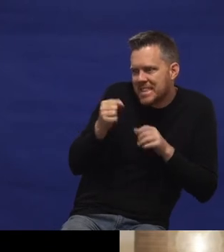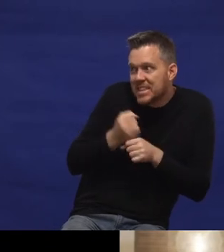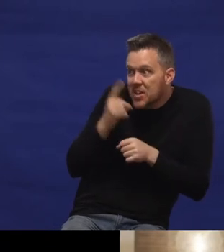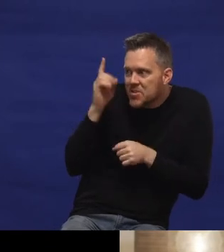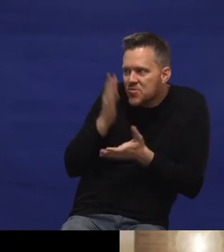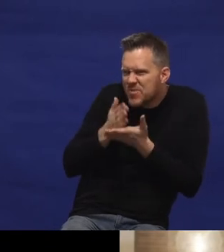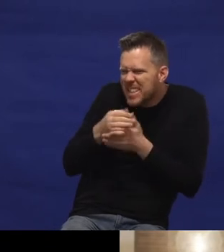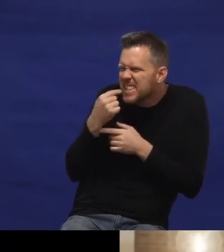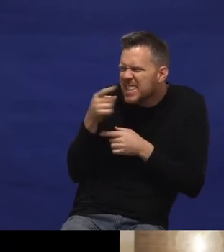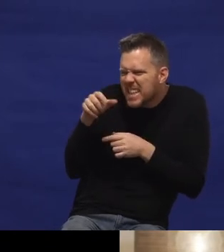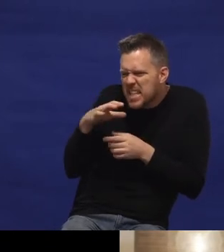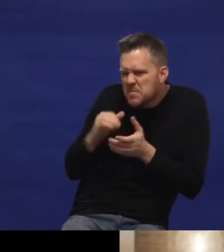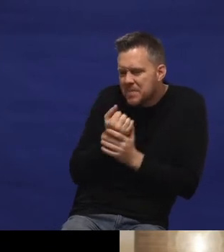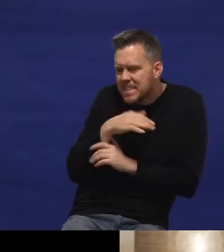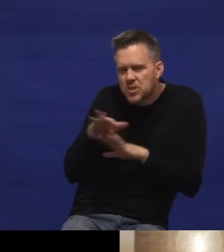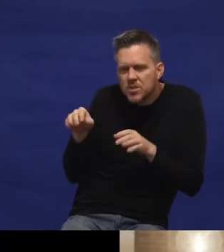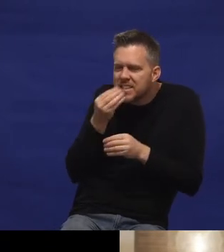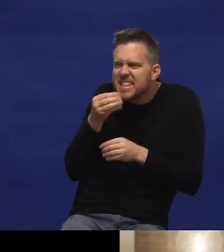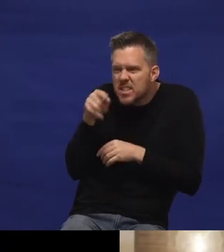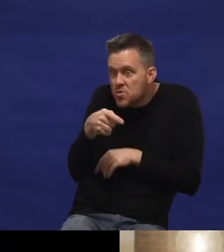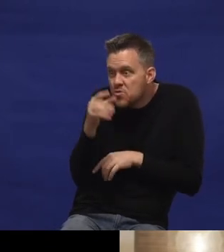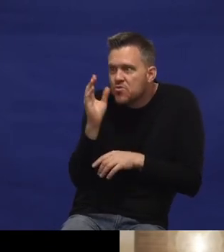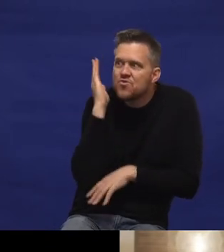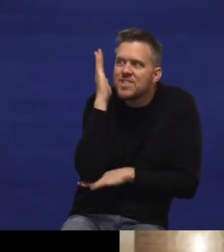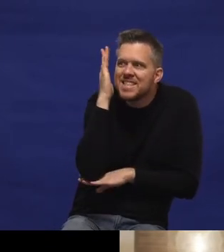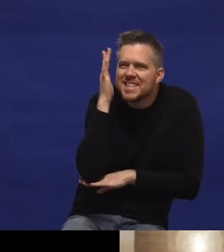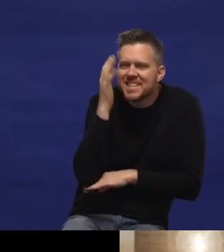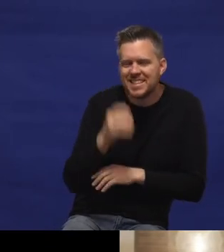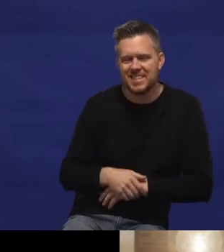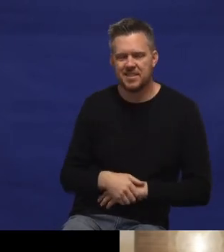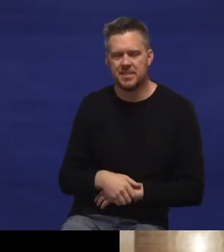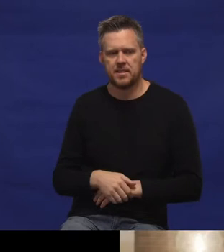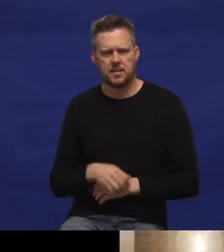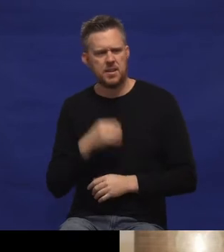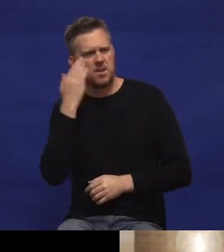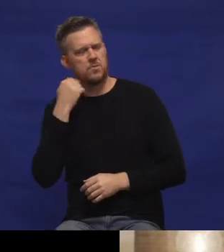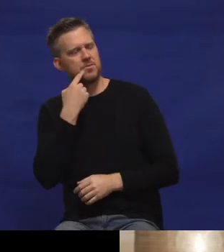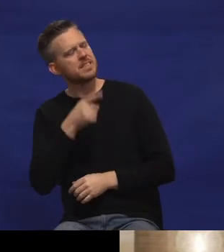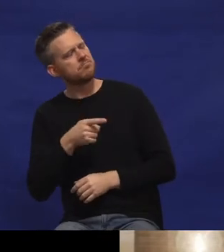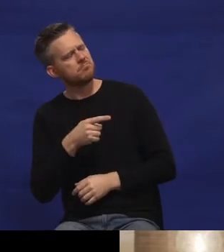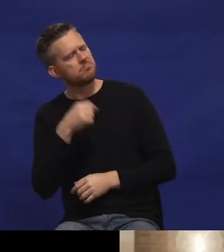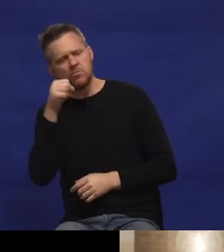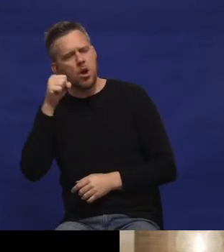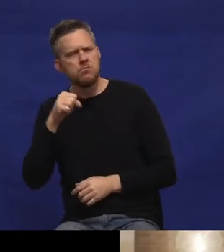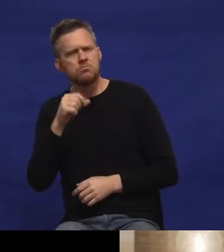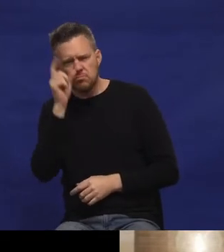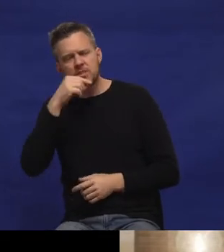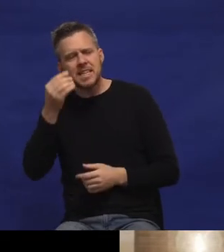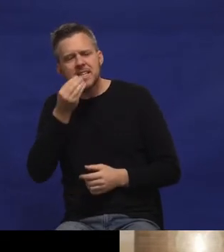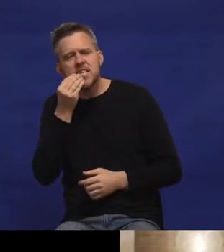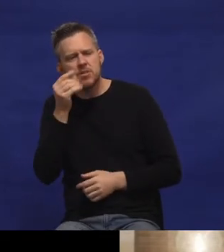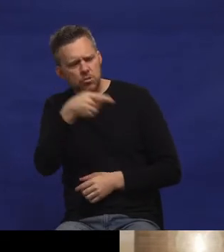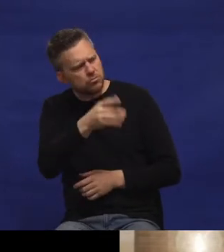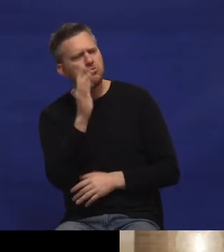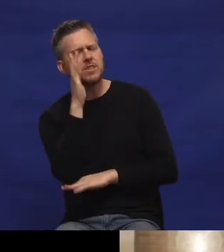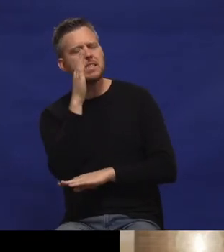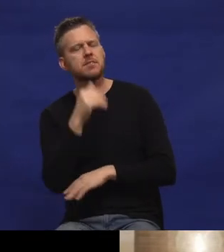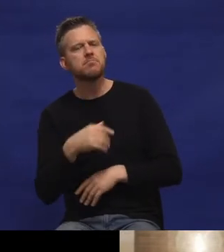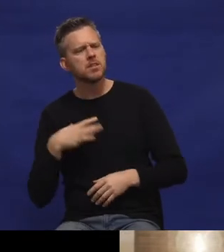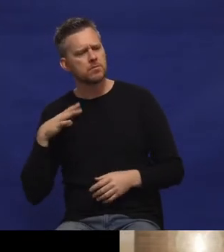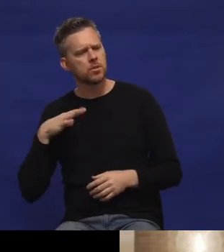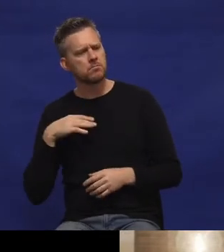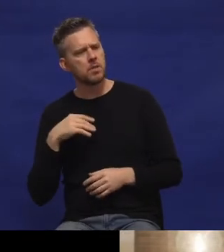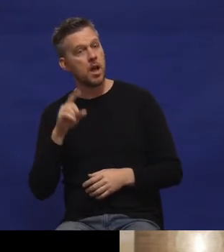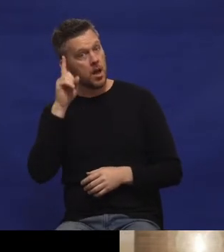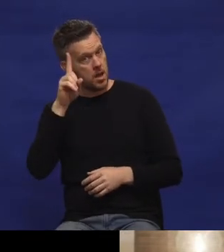must not eat of any of the trees in the garden? And the woman said to the serpent, oh no, like we're allowed to eat from the trees